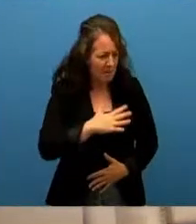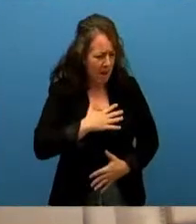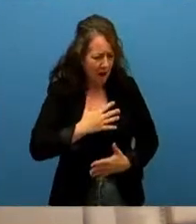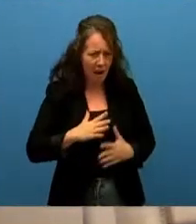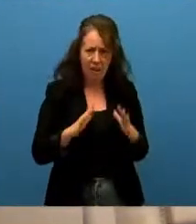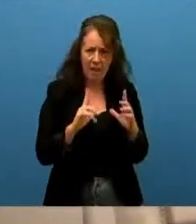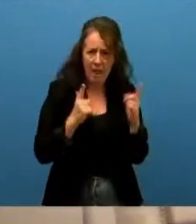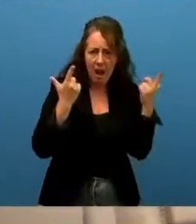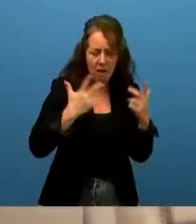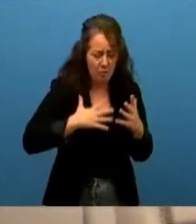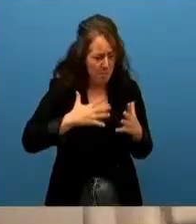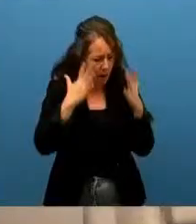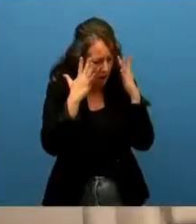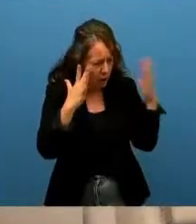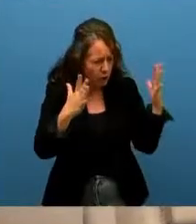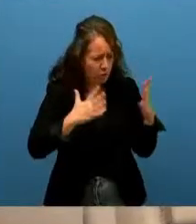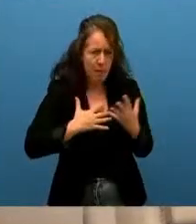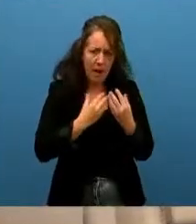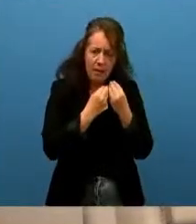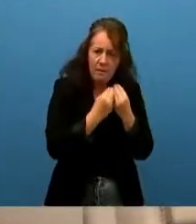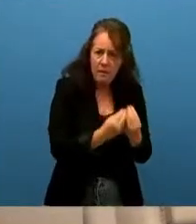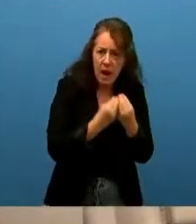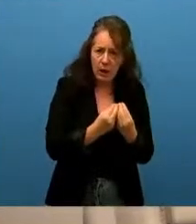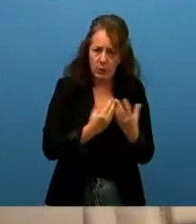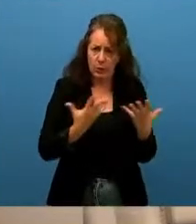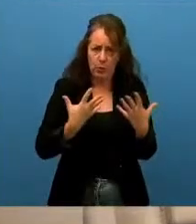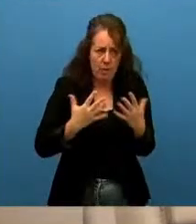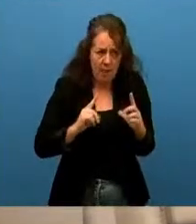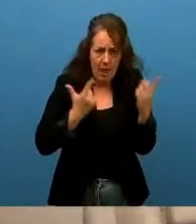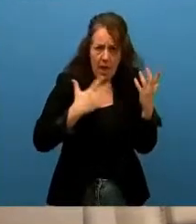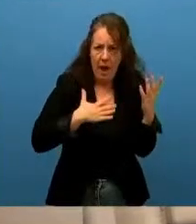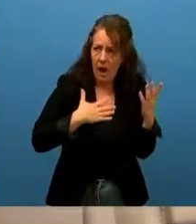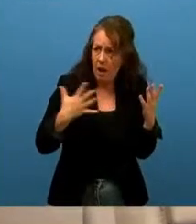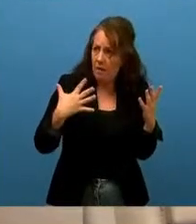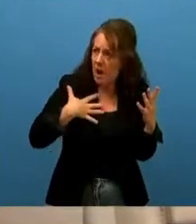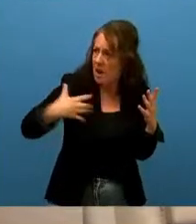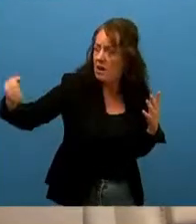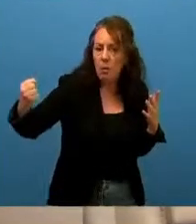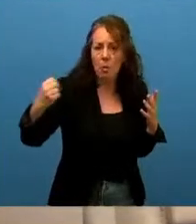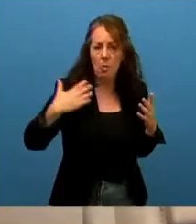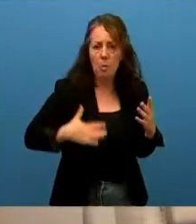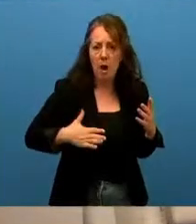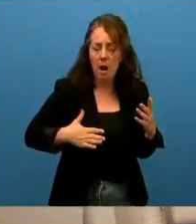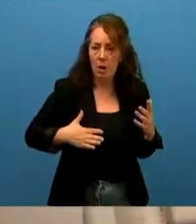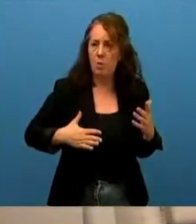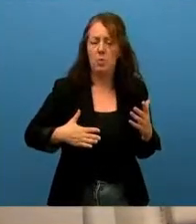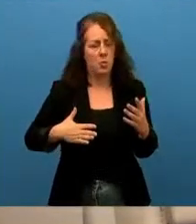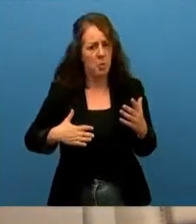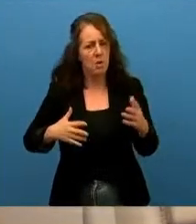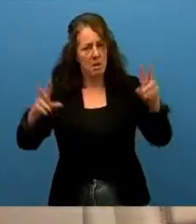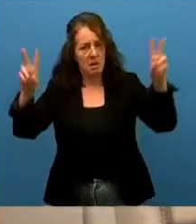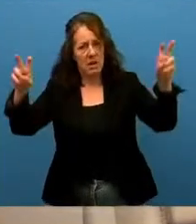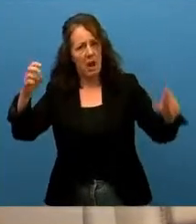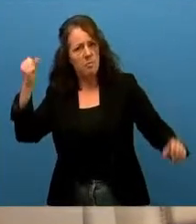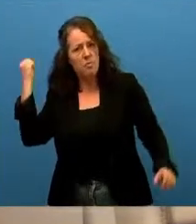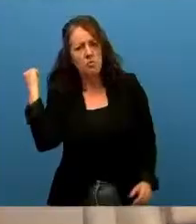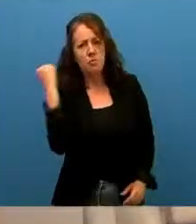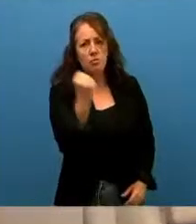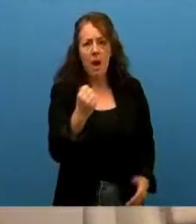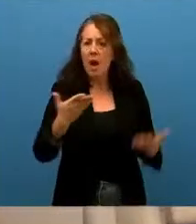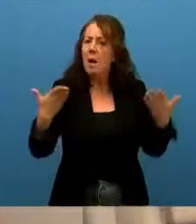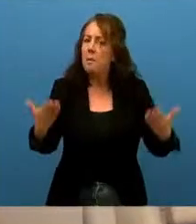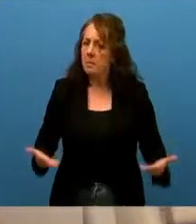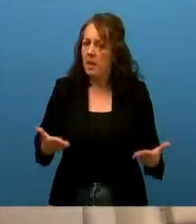and go back to their ancestral lands, a source of life and energy. Indeed, in the face of all of these crimes, it is